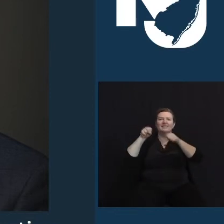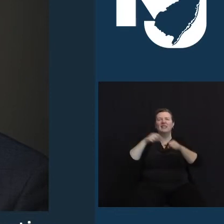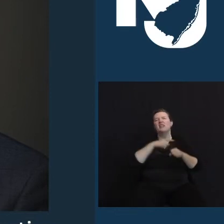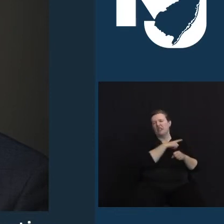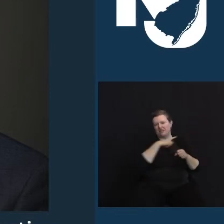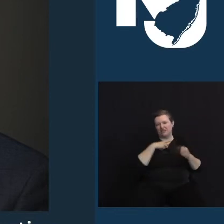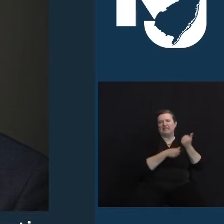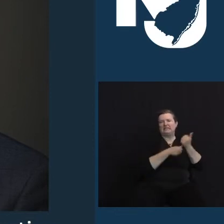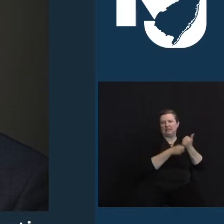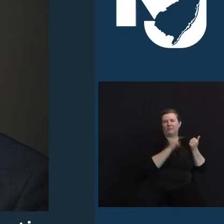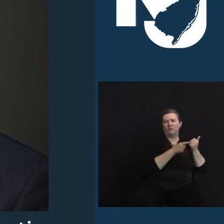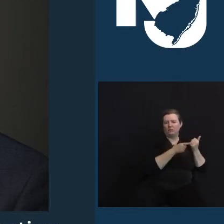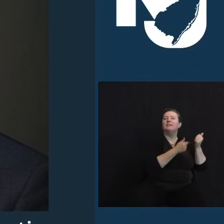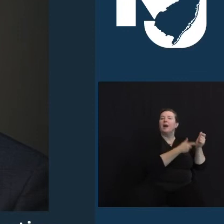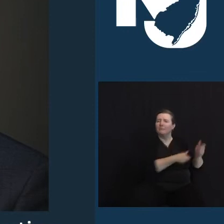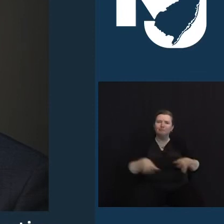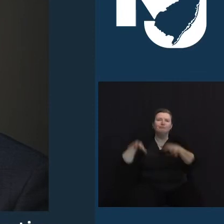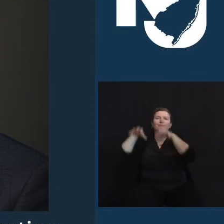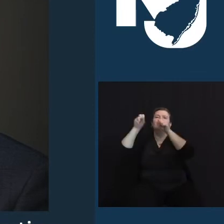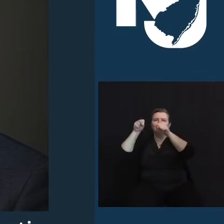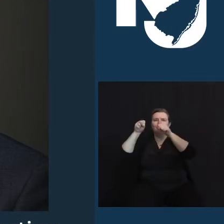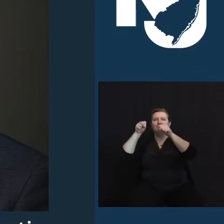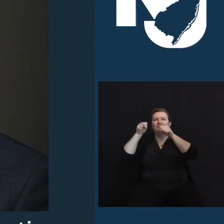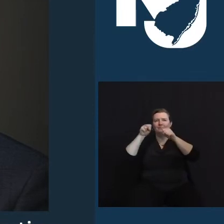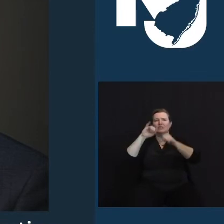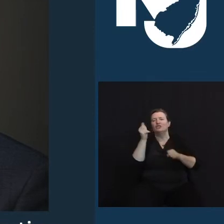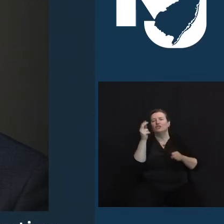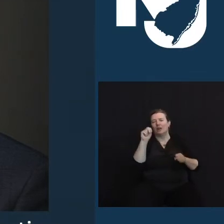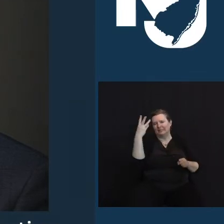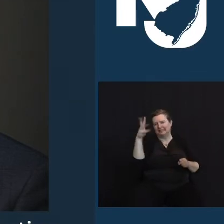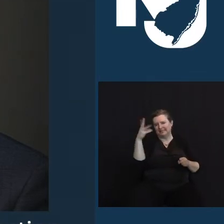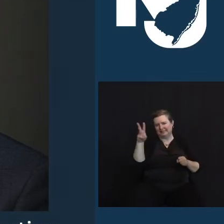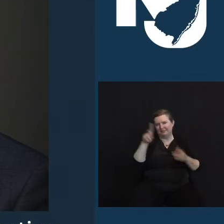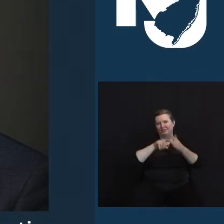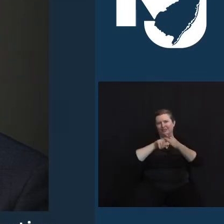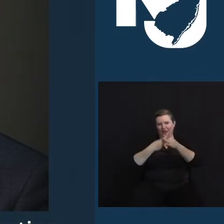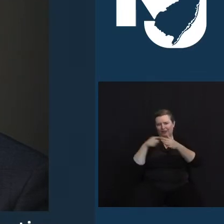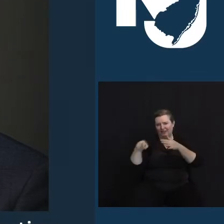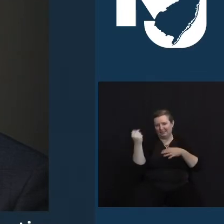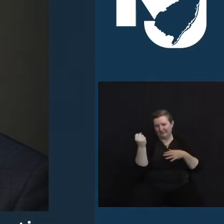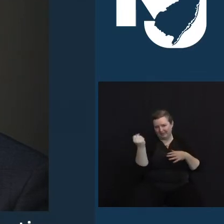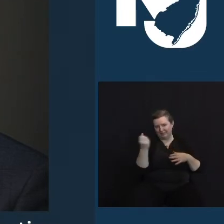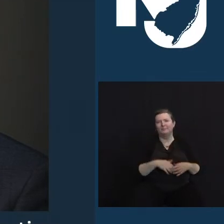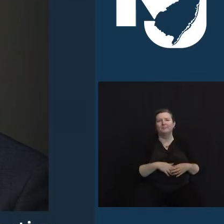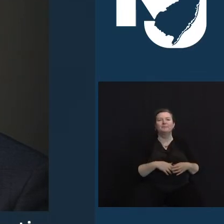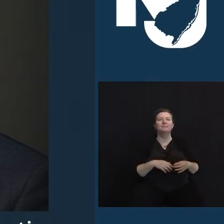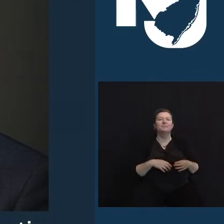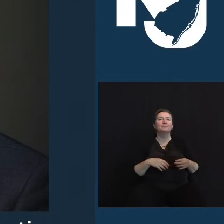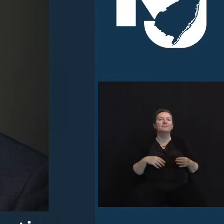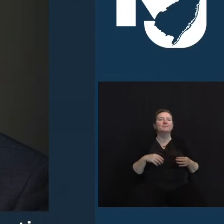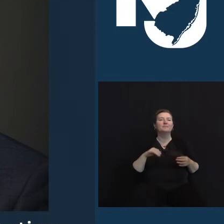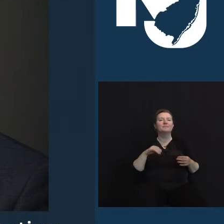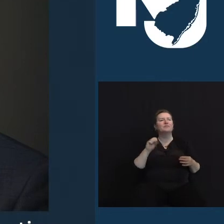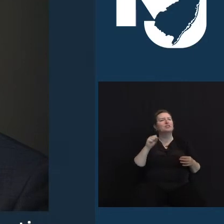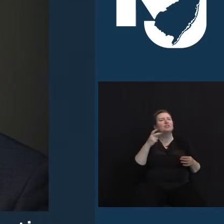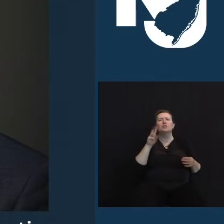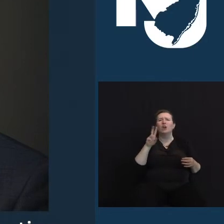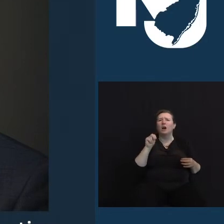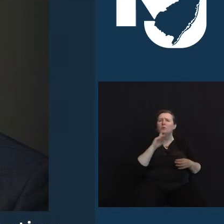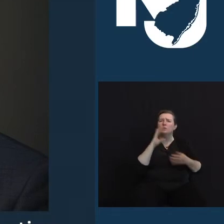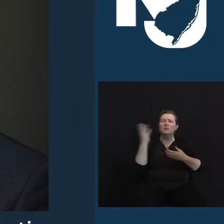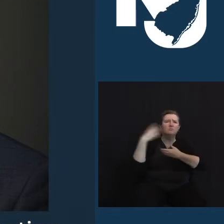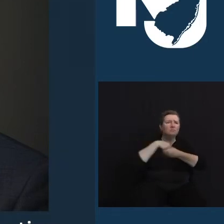Protection beginning on January 16th, which is Saturday. Sean has been an integral part of every major decision we've